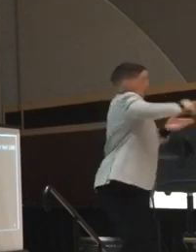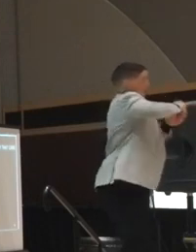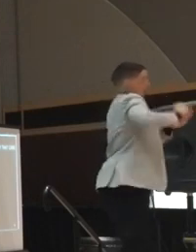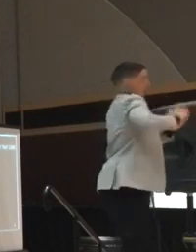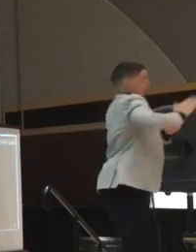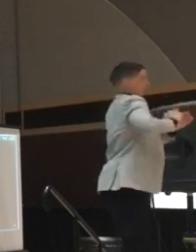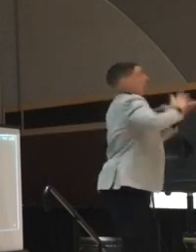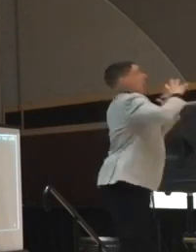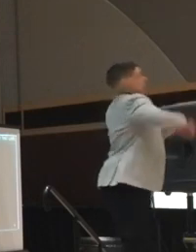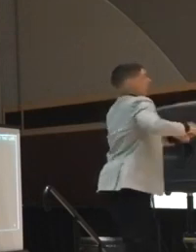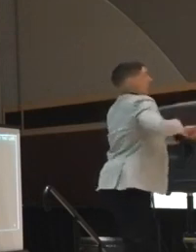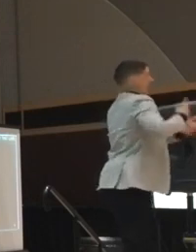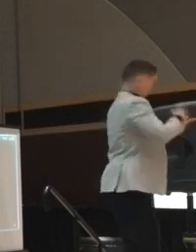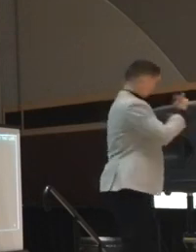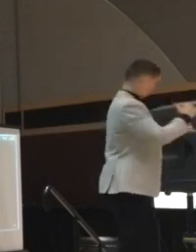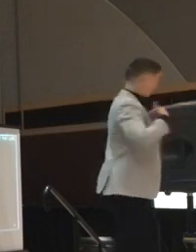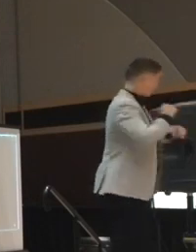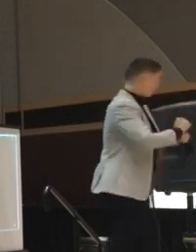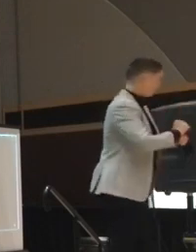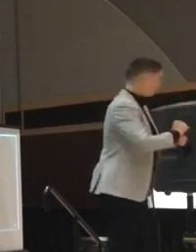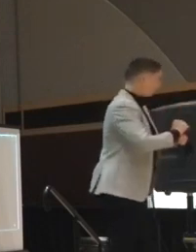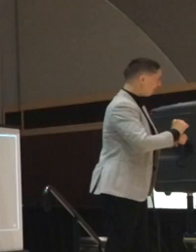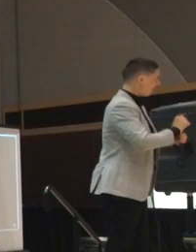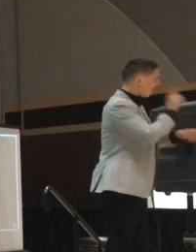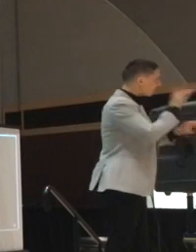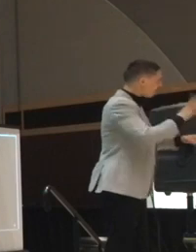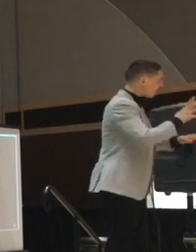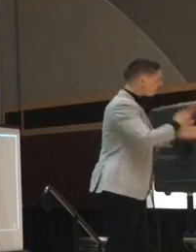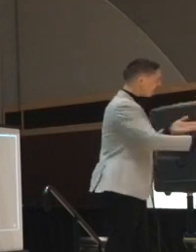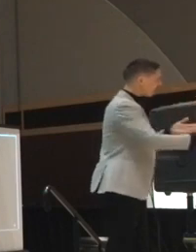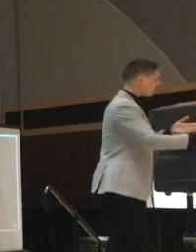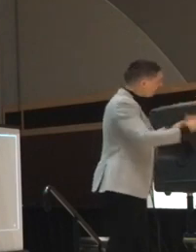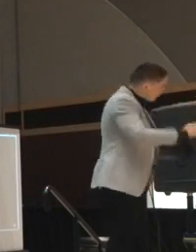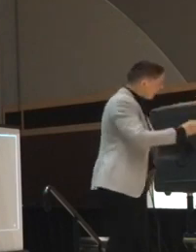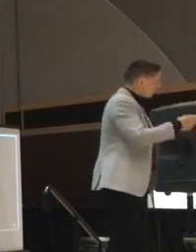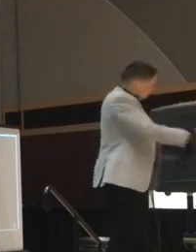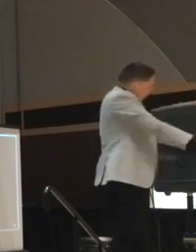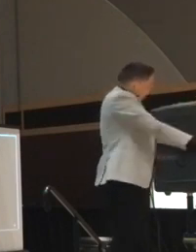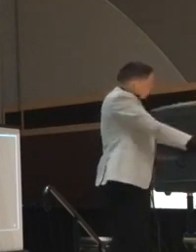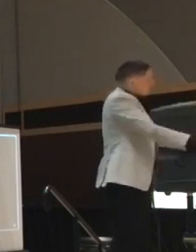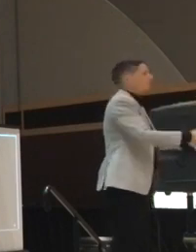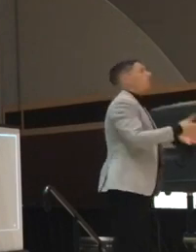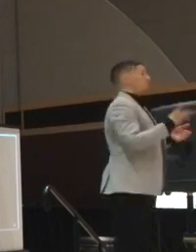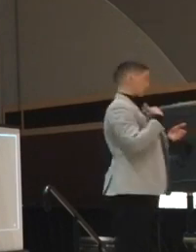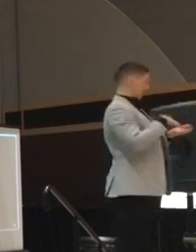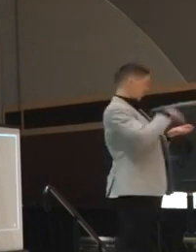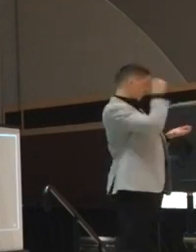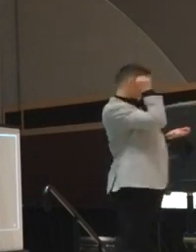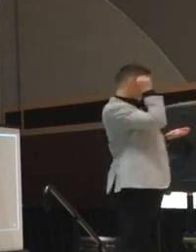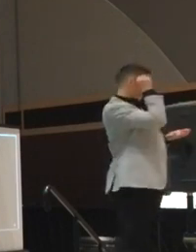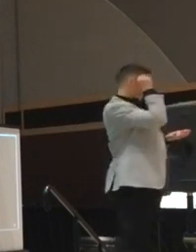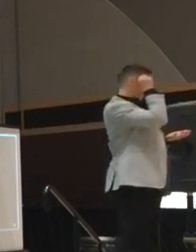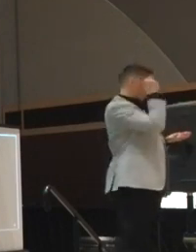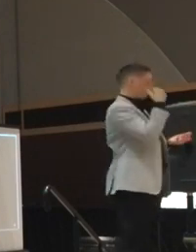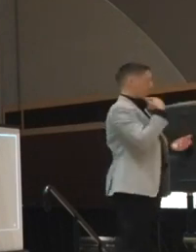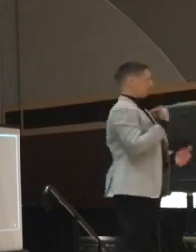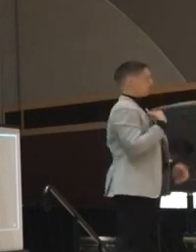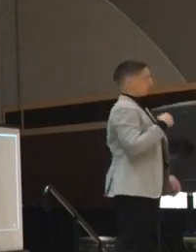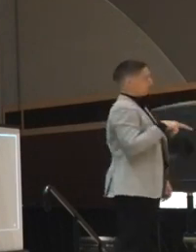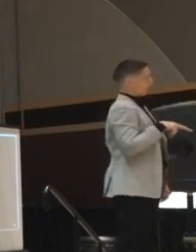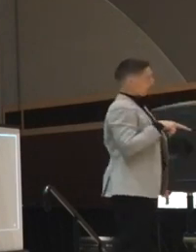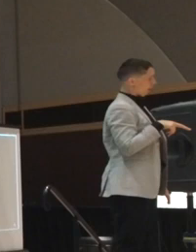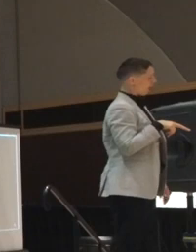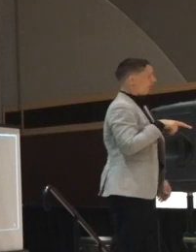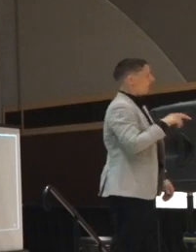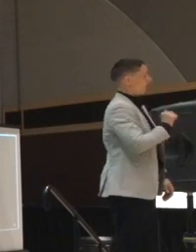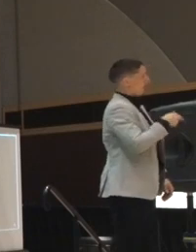Yeah, I'm talking about a colossal failure. That was. And the thing I've learned that kind of appalls me is how